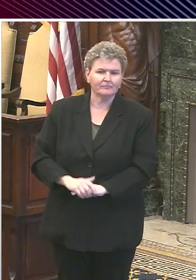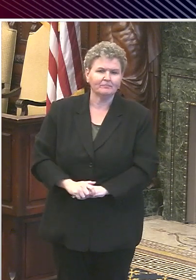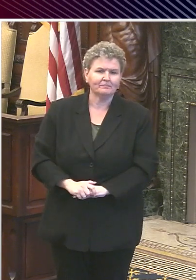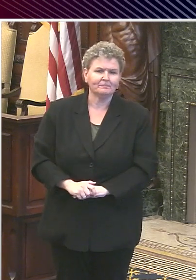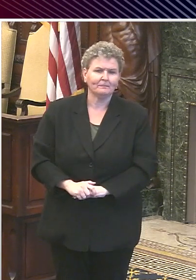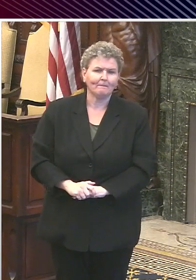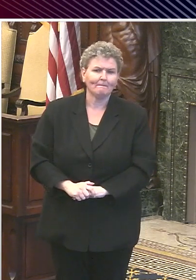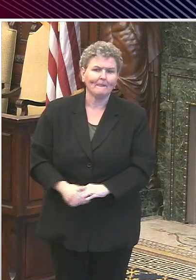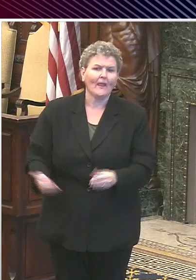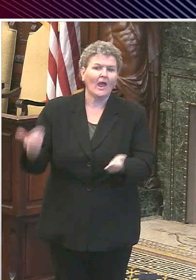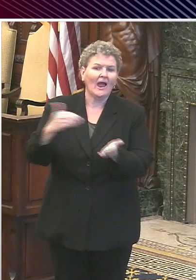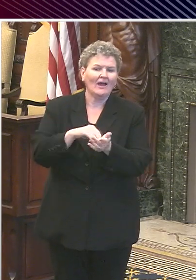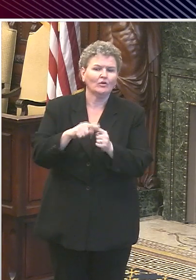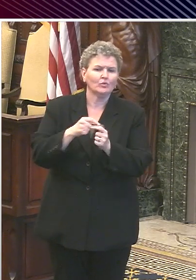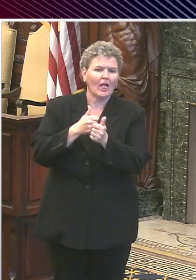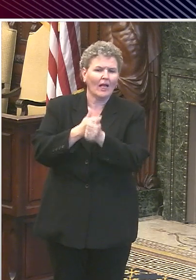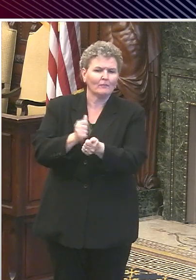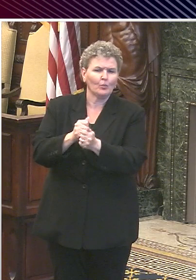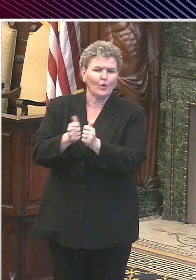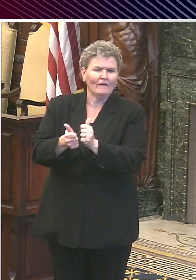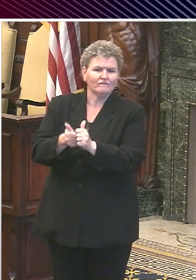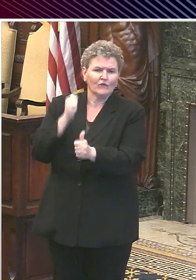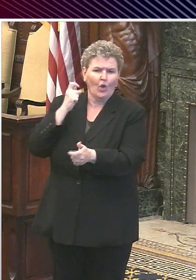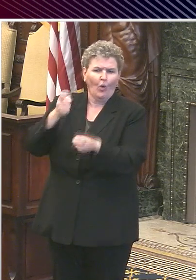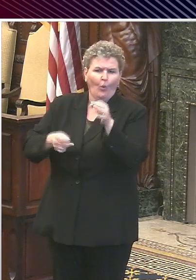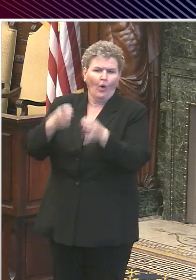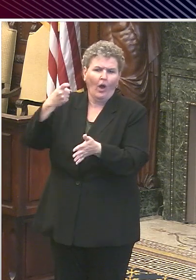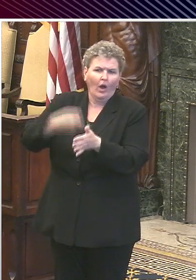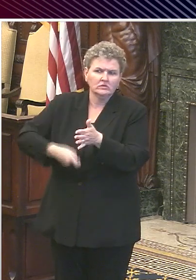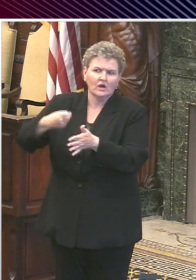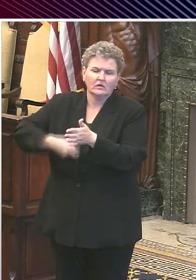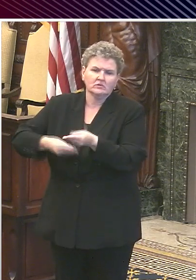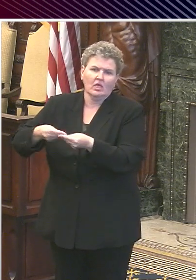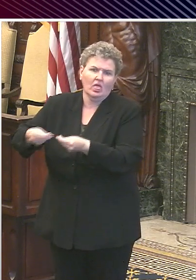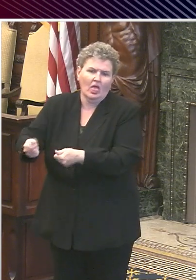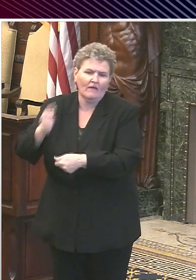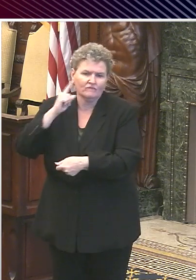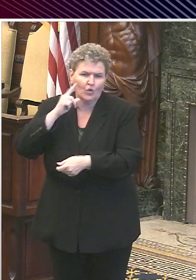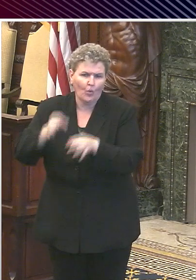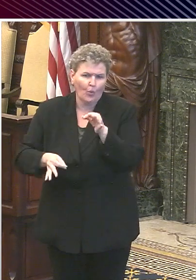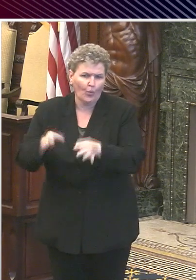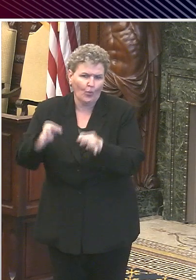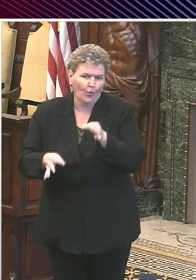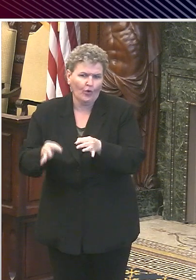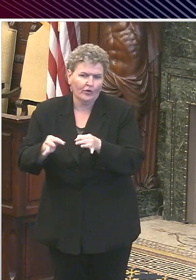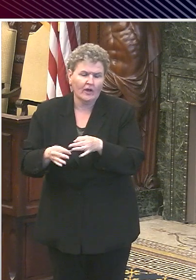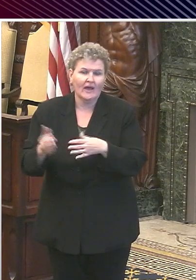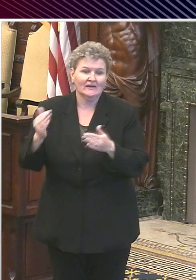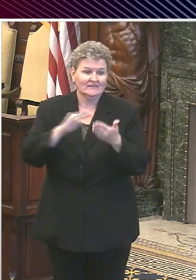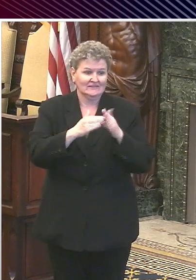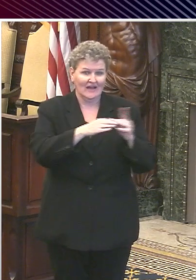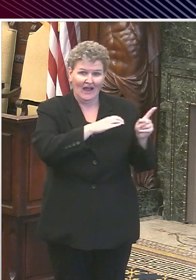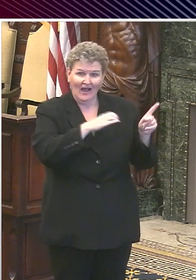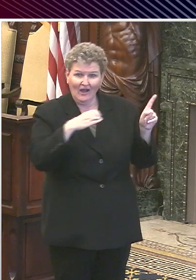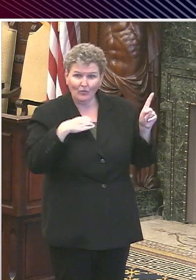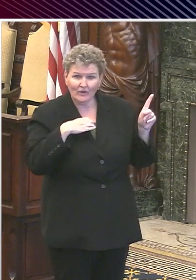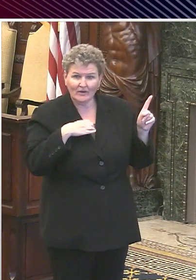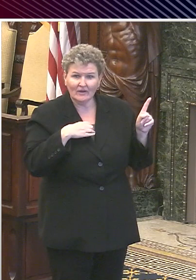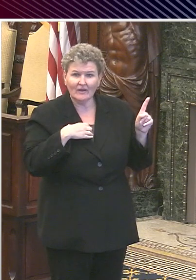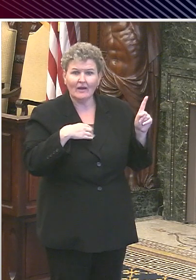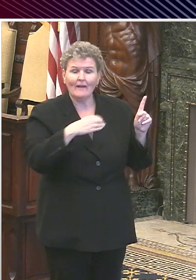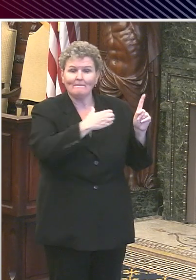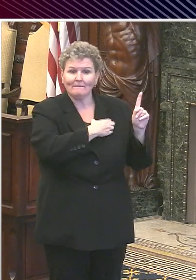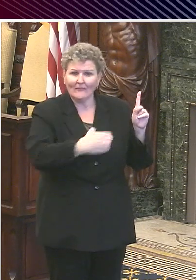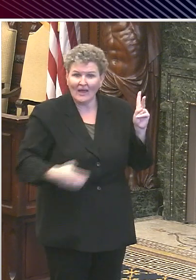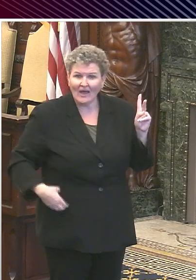landlords. But in addition, City Council and the mayor approved a series of 5 different bills, including eviction diversion, called the Emergency